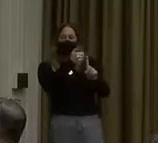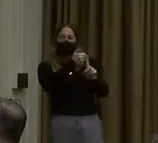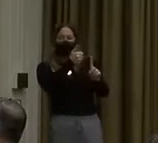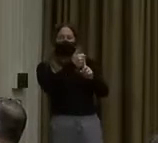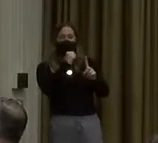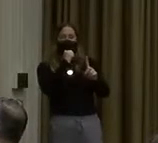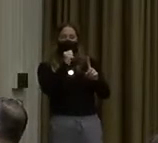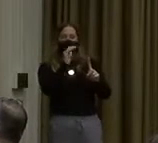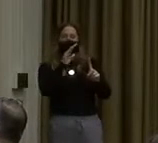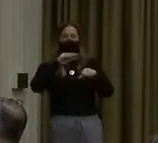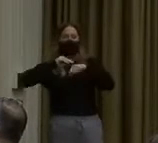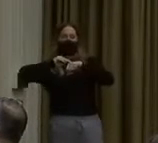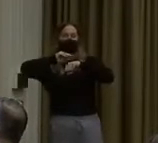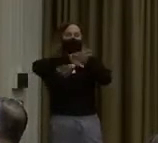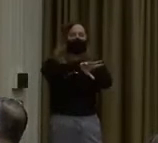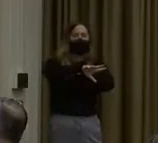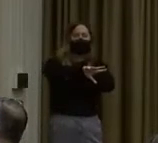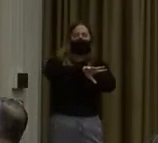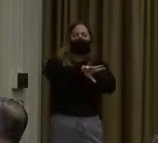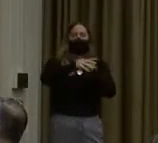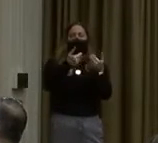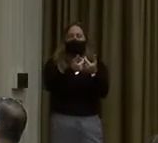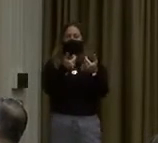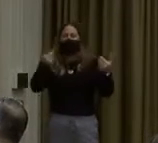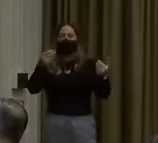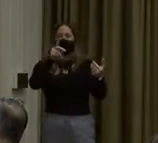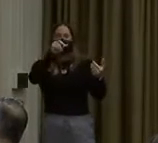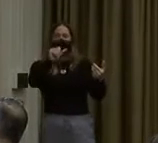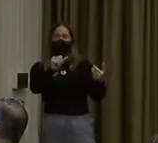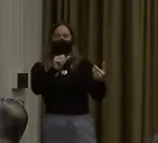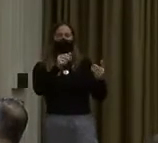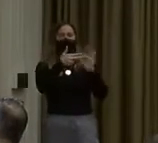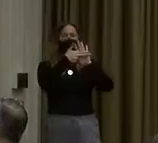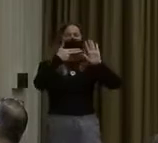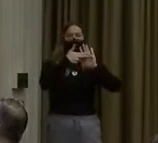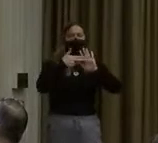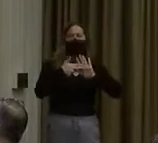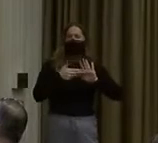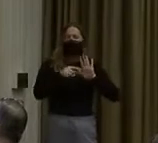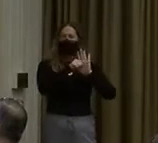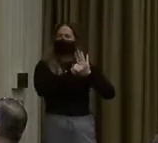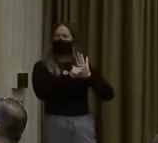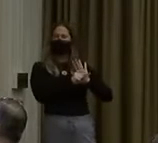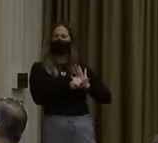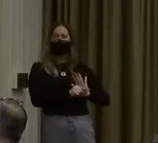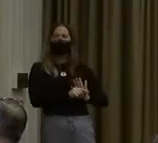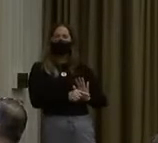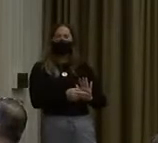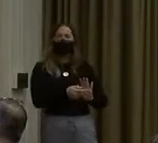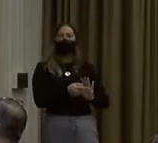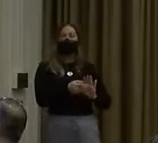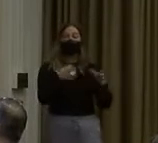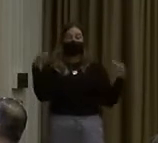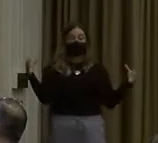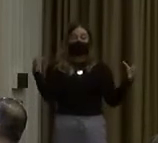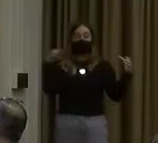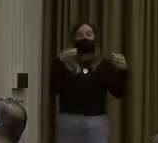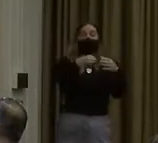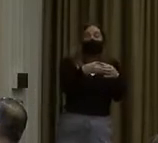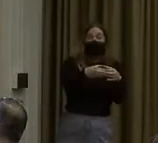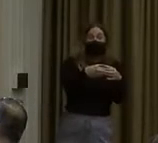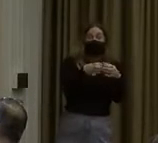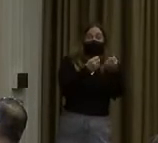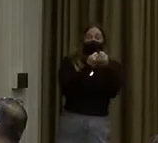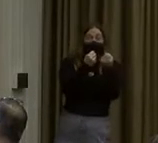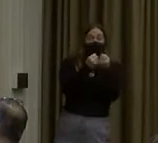the things around them. It really segregates people with disabilities by labels. And by doing that, they don't come together as a force to be reckoned with.